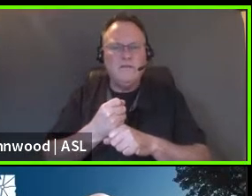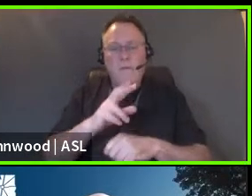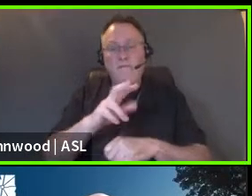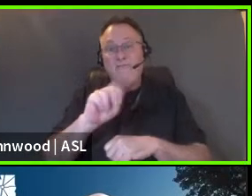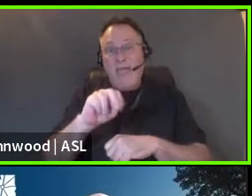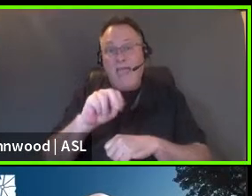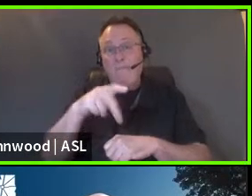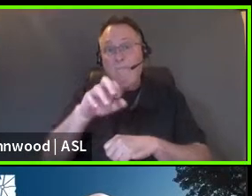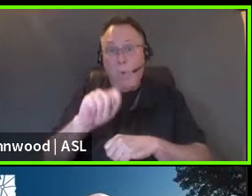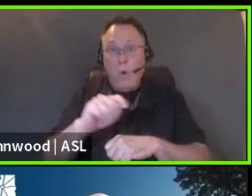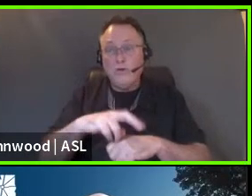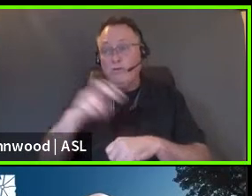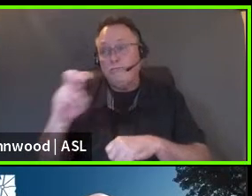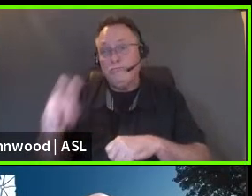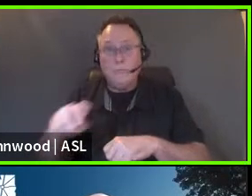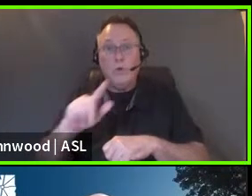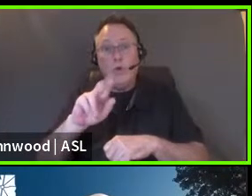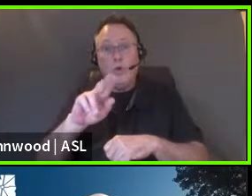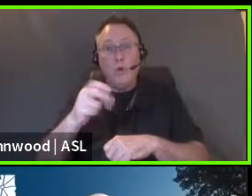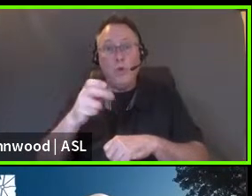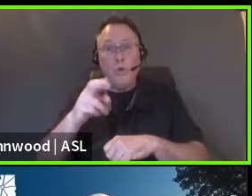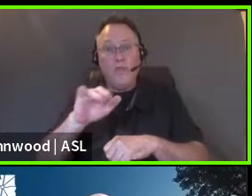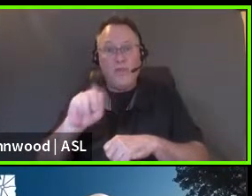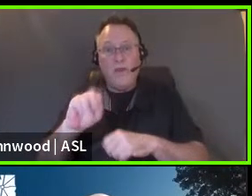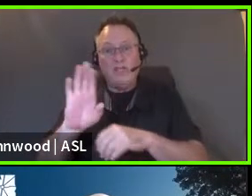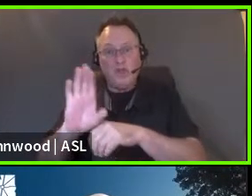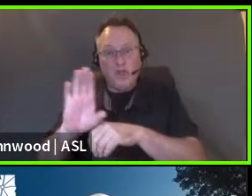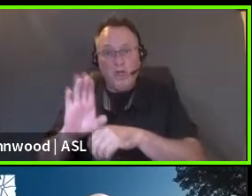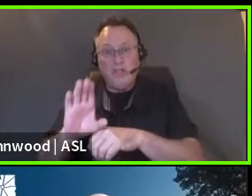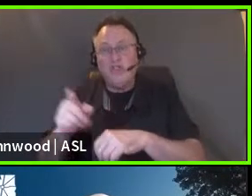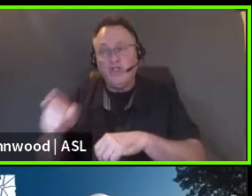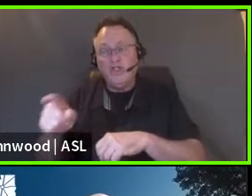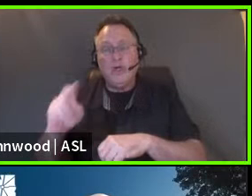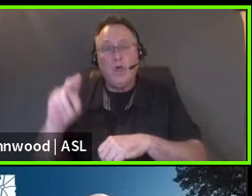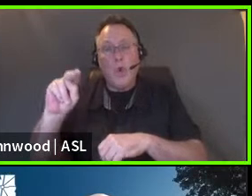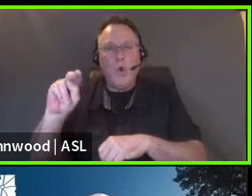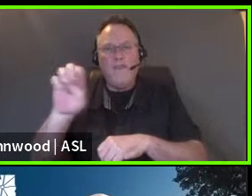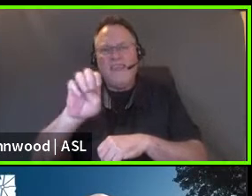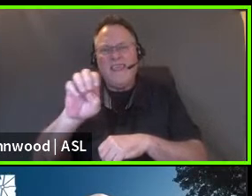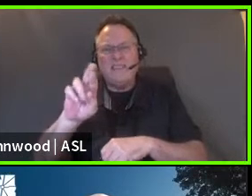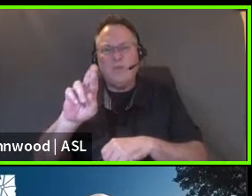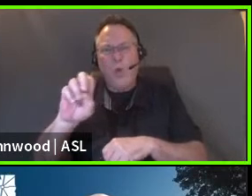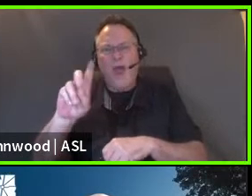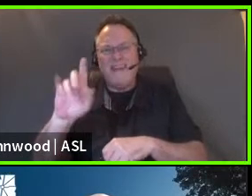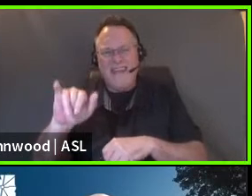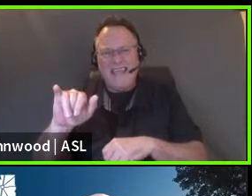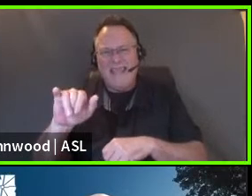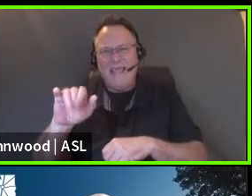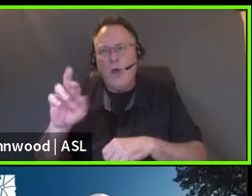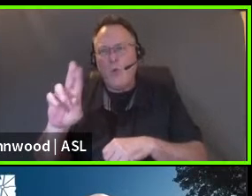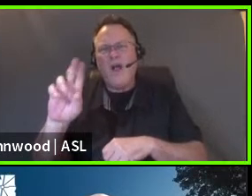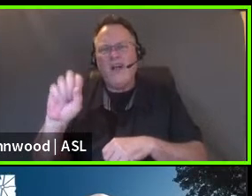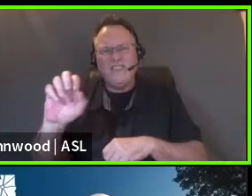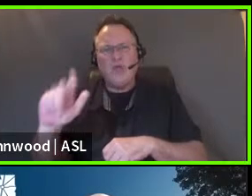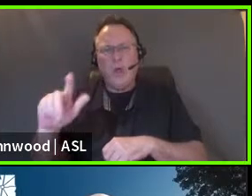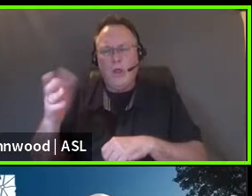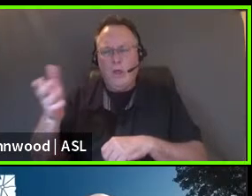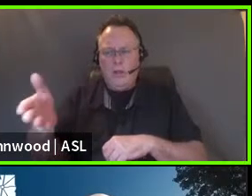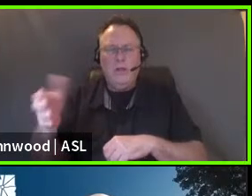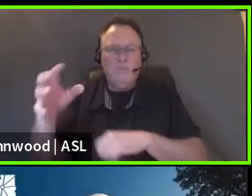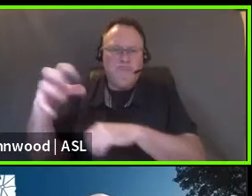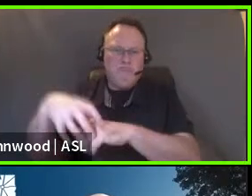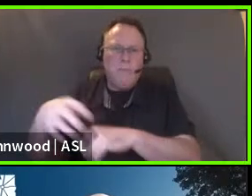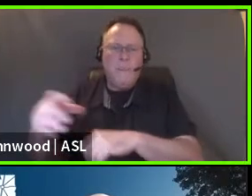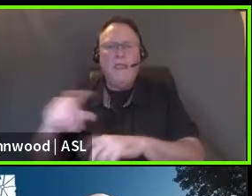Vanport to a small Lutheran church over on Northeast Rodney and Russell. And from there, we moved out to